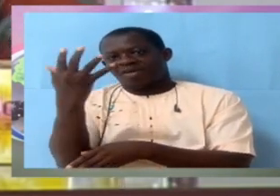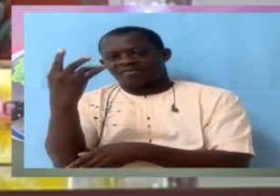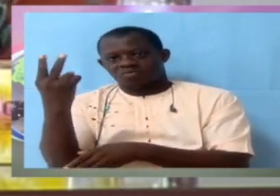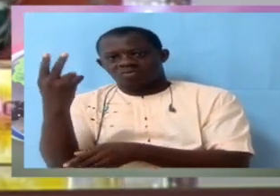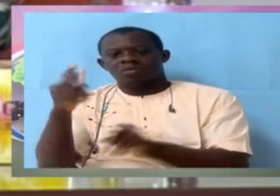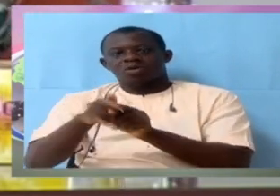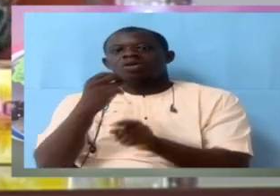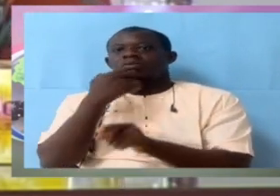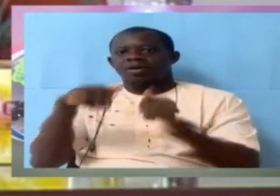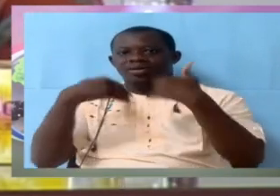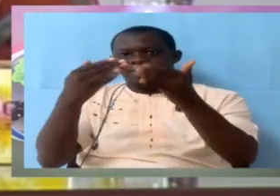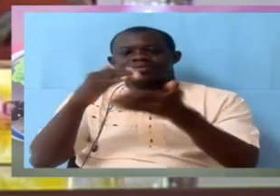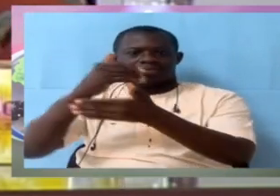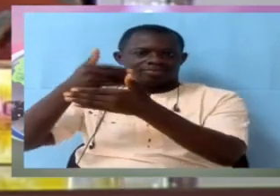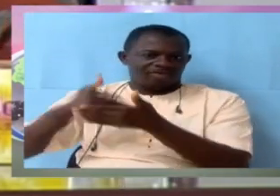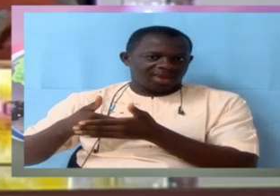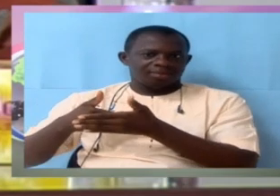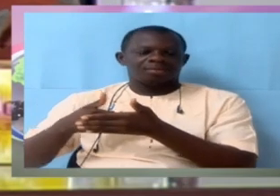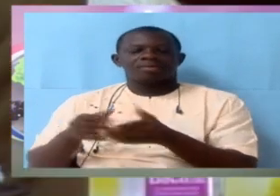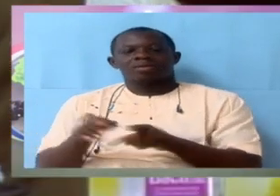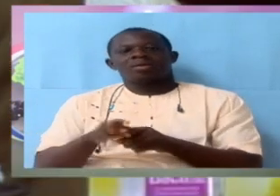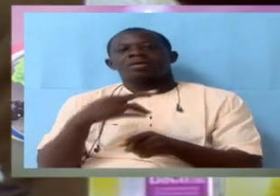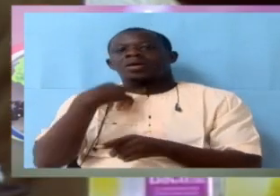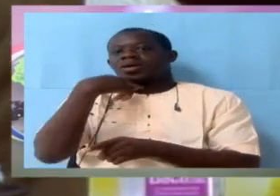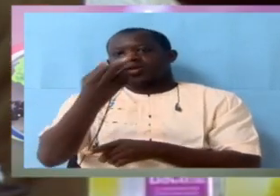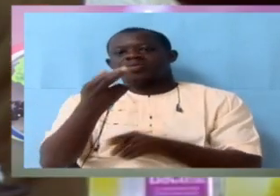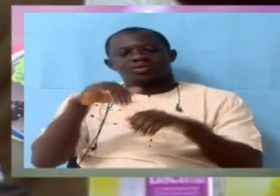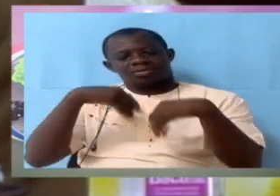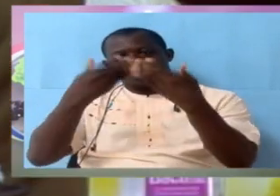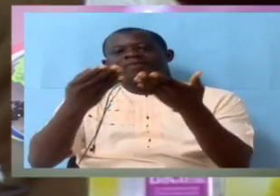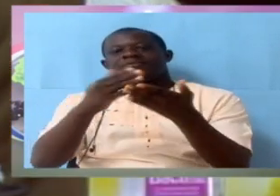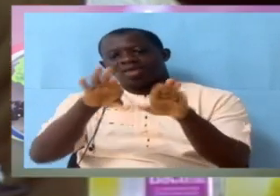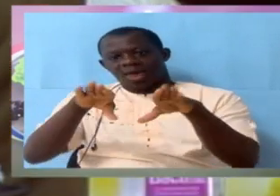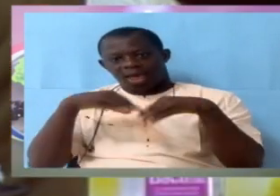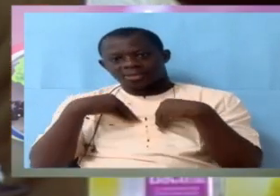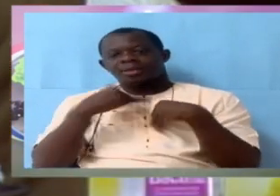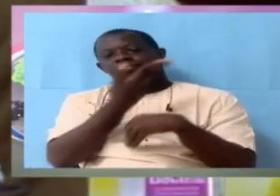Request is granted.